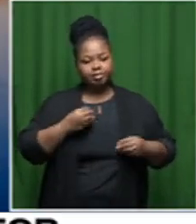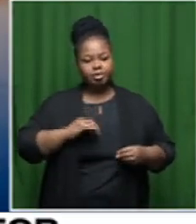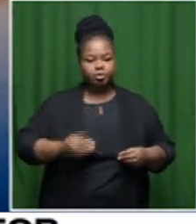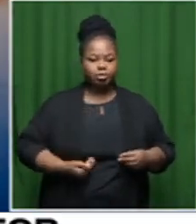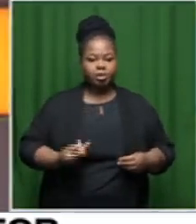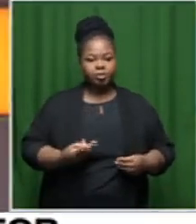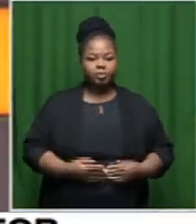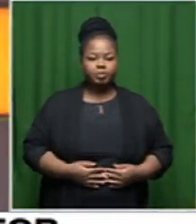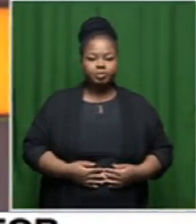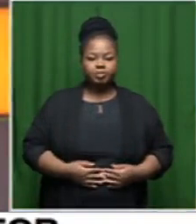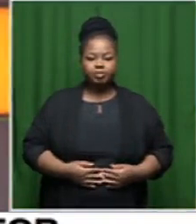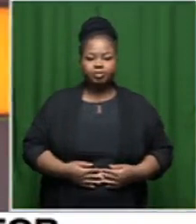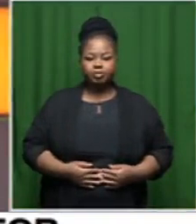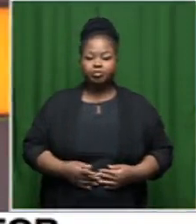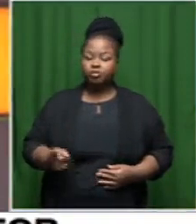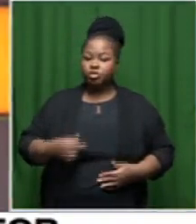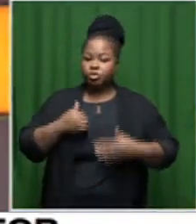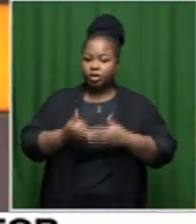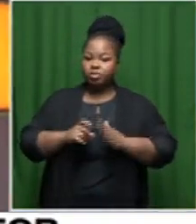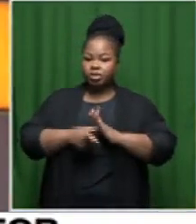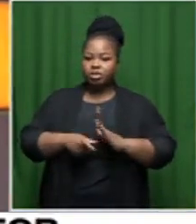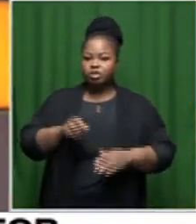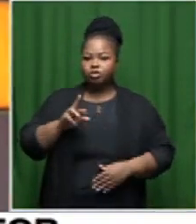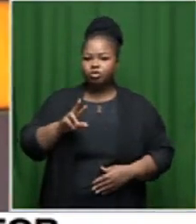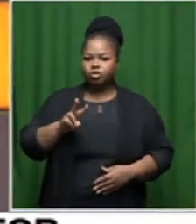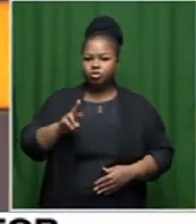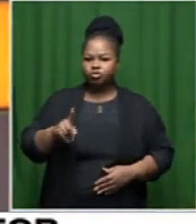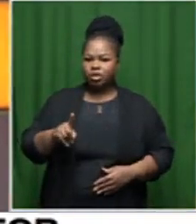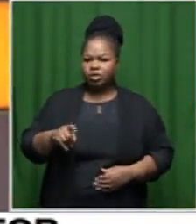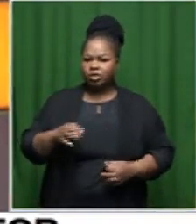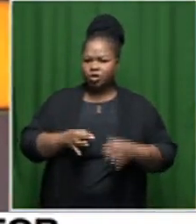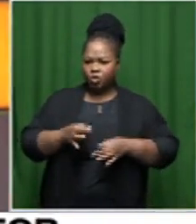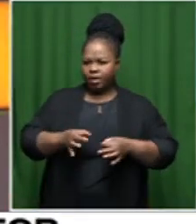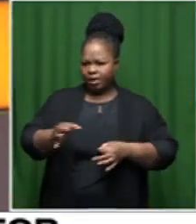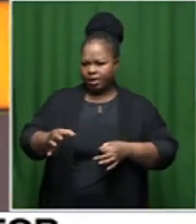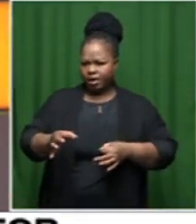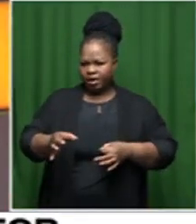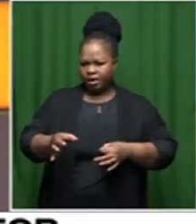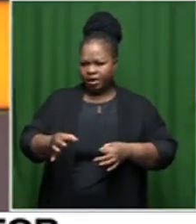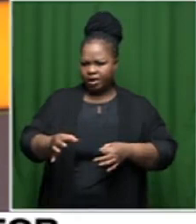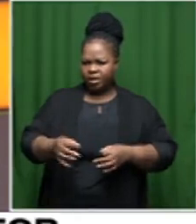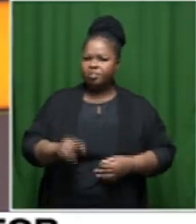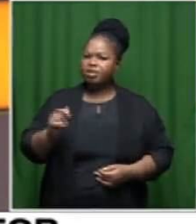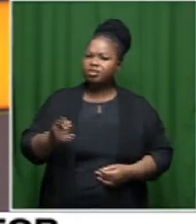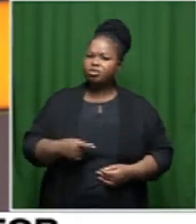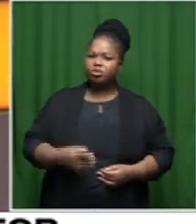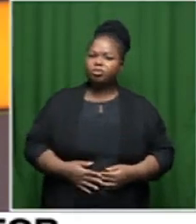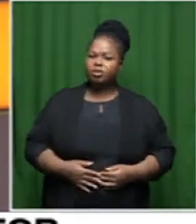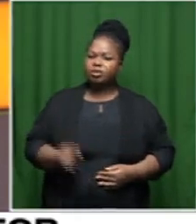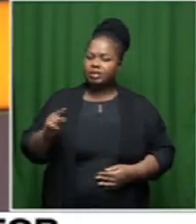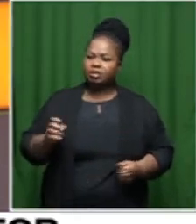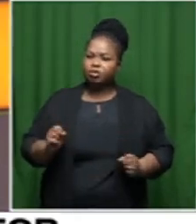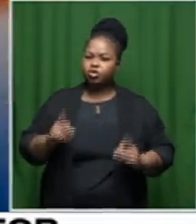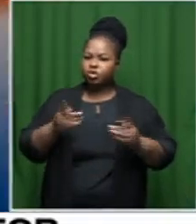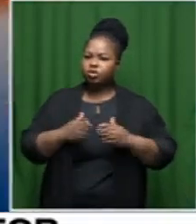Yes. And I do understand that you helped design the 2 Rand coin. Yes. 2 Rand coins, right? Yeah. So what kind of doors did that